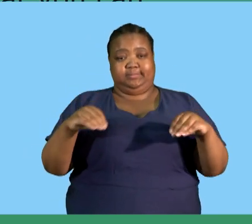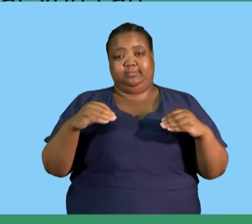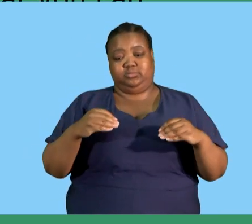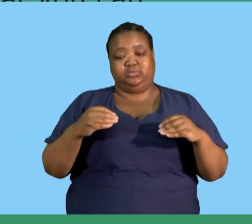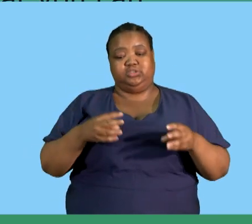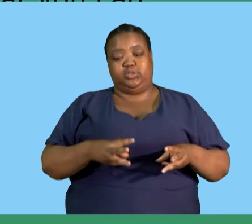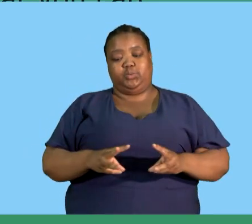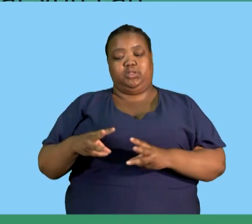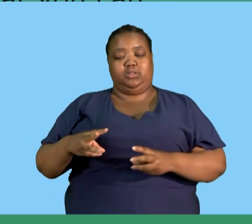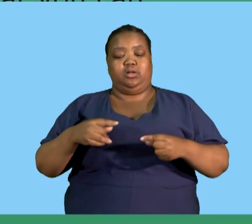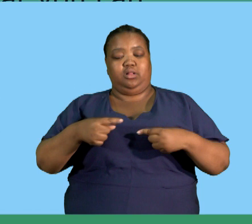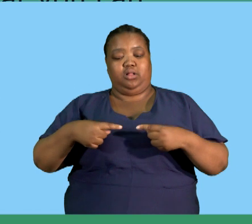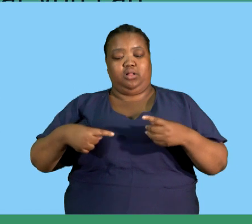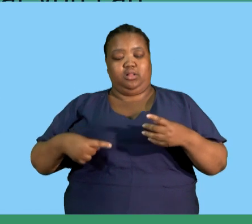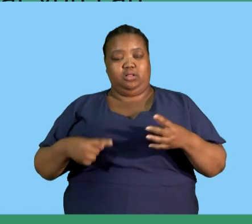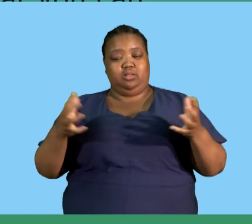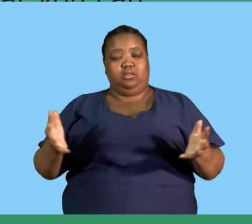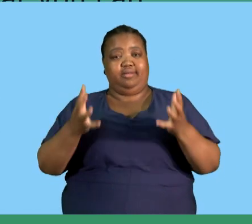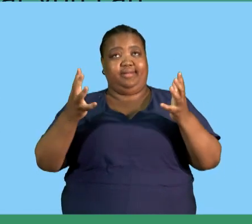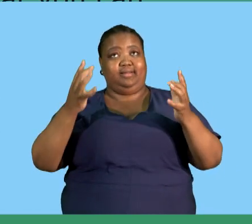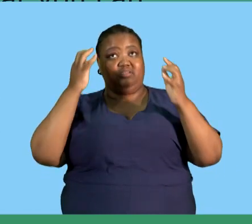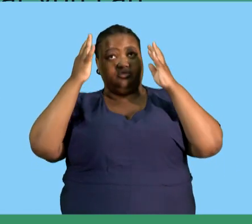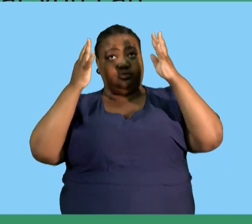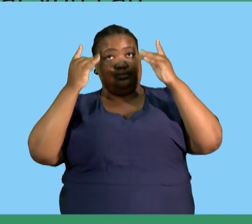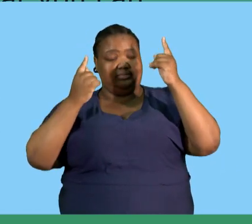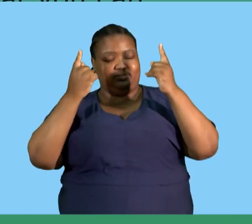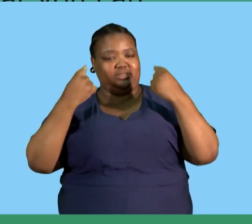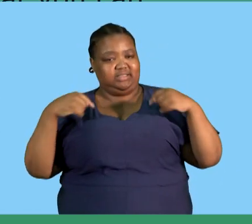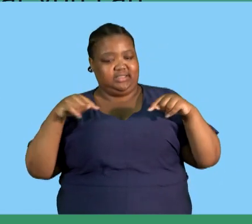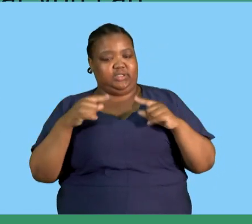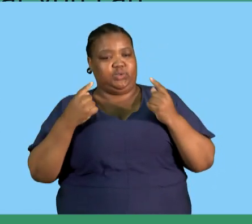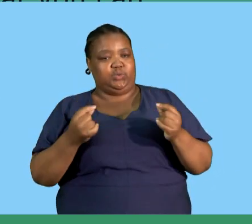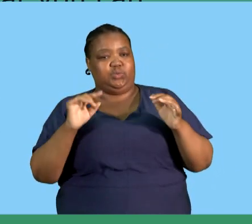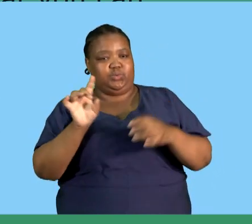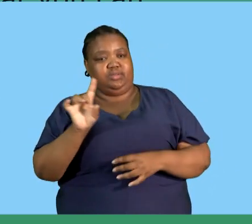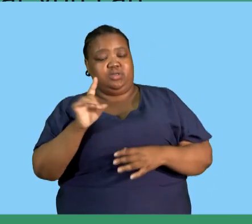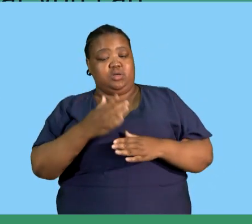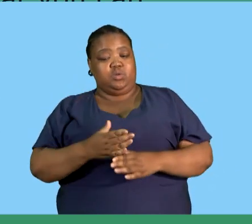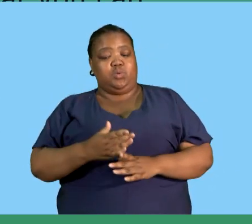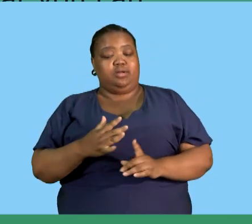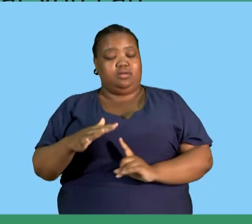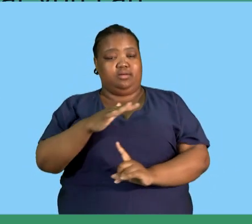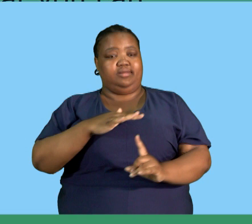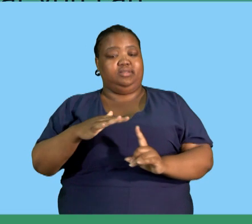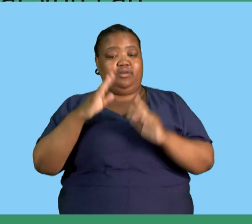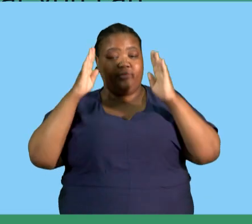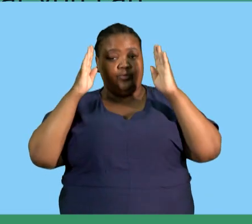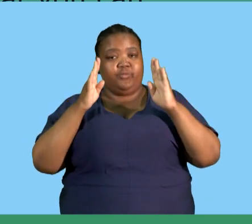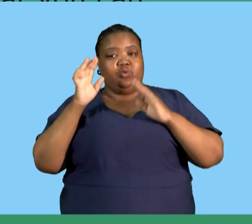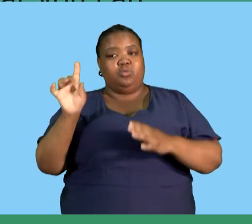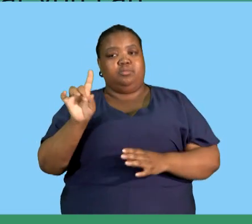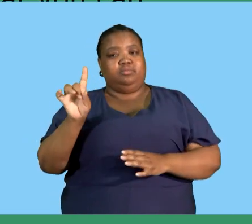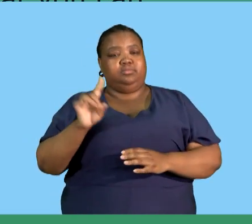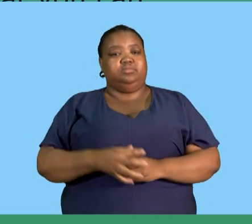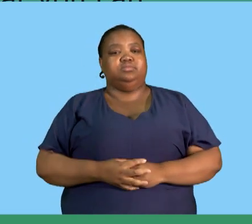business should create an environment that promotes creative thinking, what must you do? In the workplace, the focus